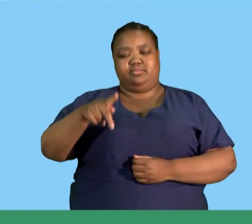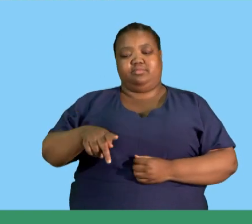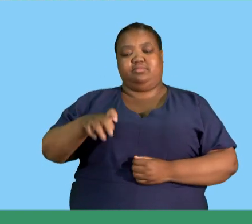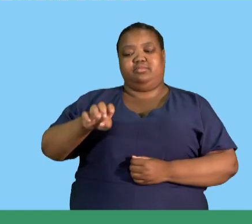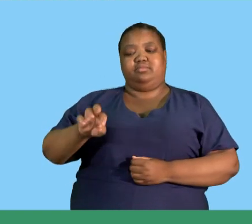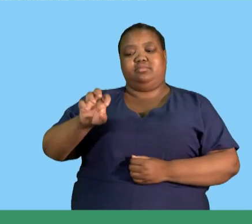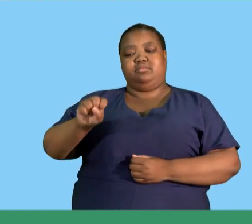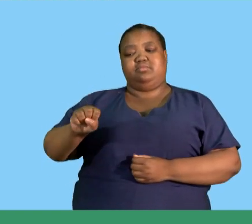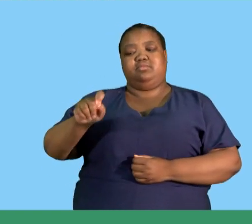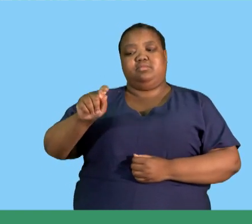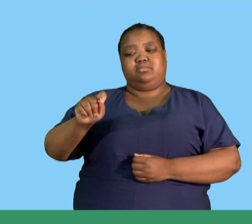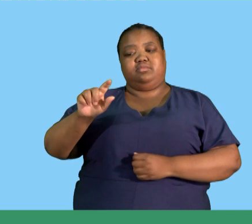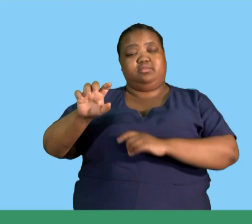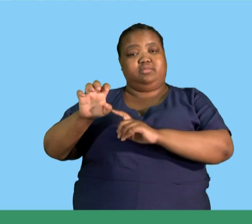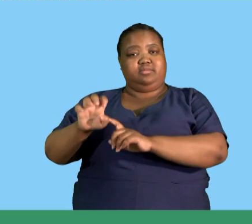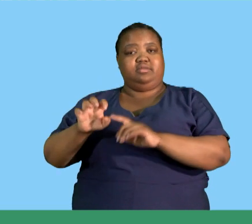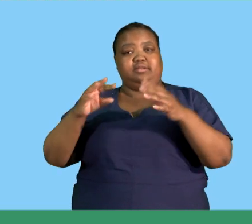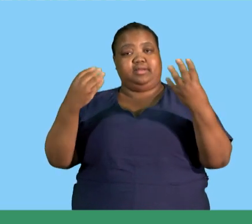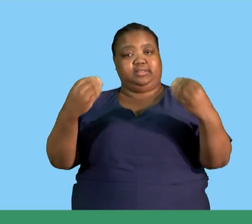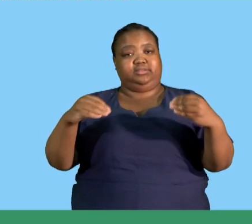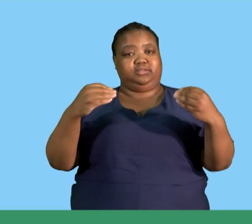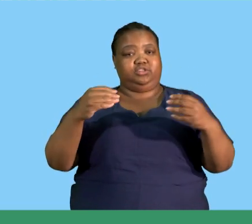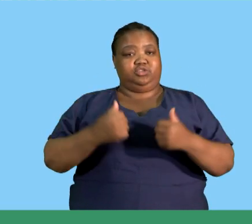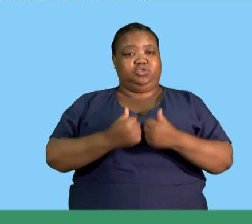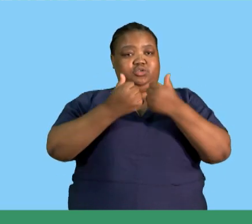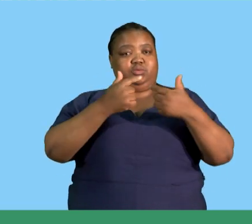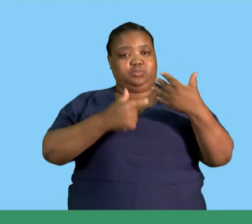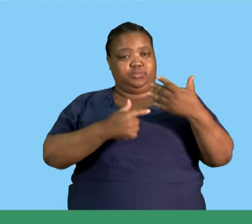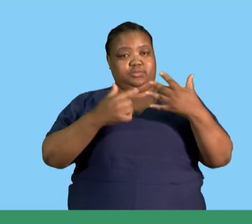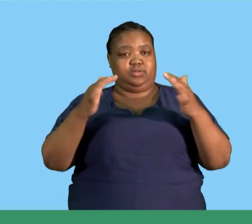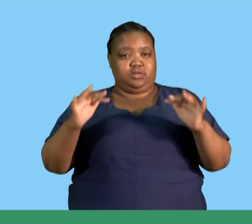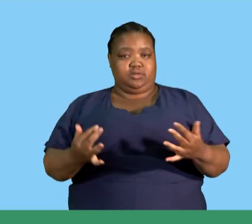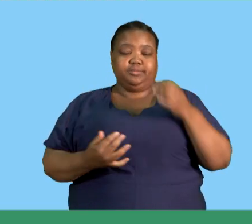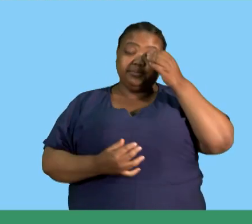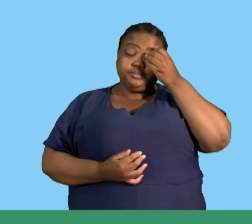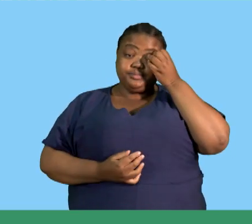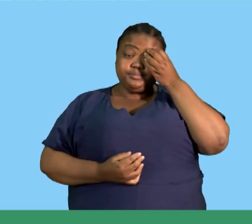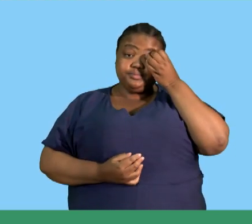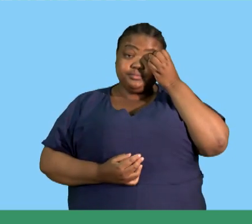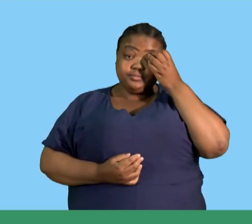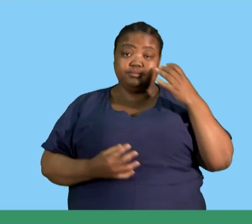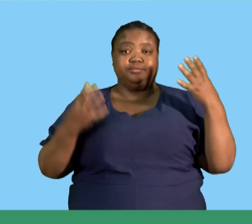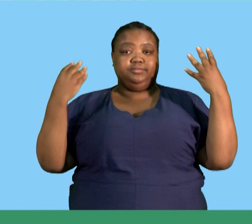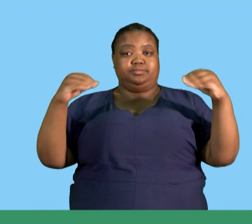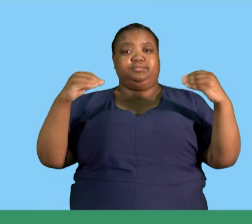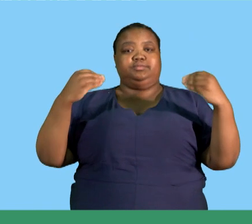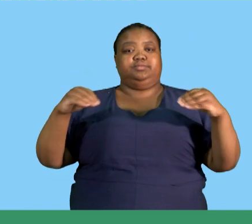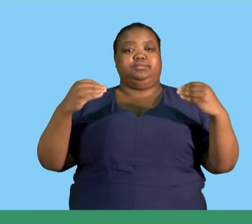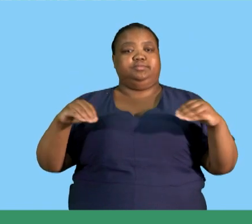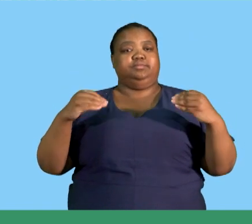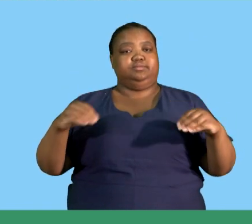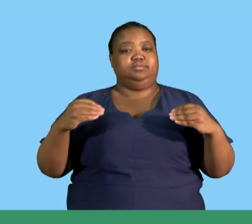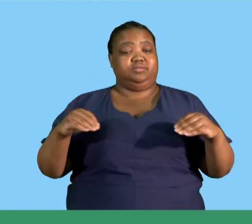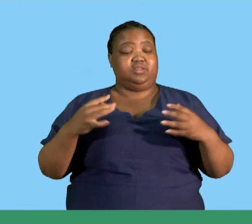pose challenges to the business. You should be able to recommend ways in which business